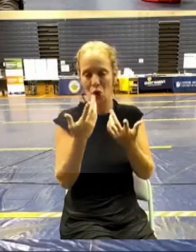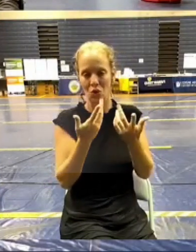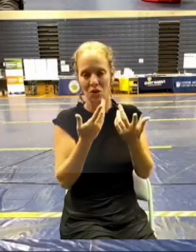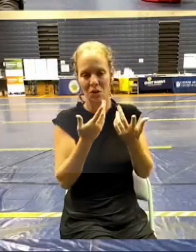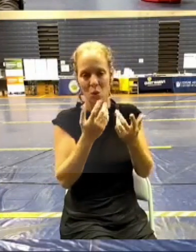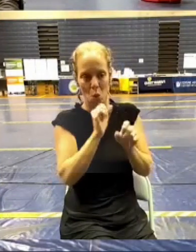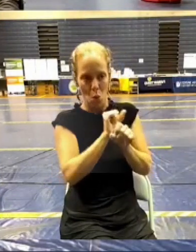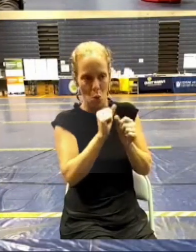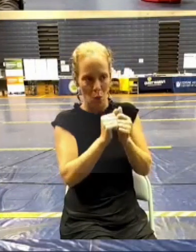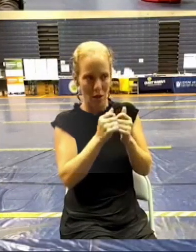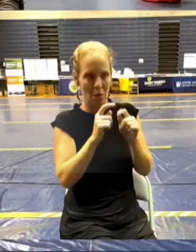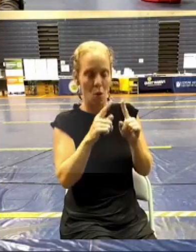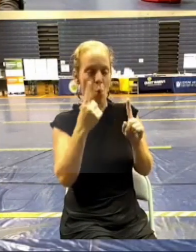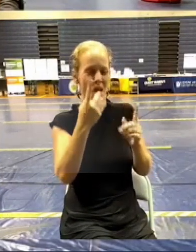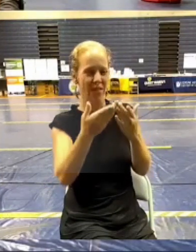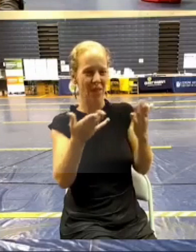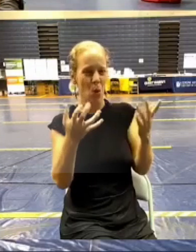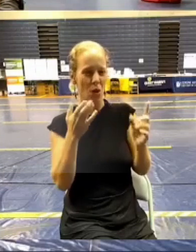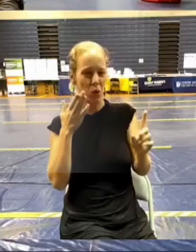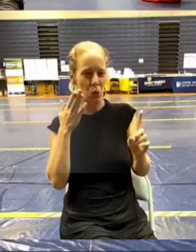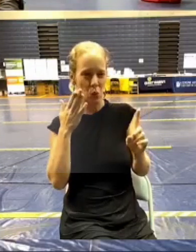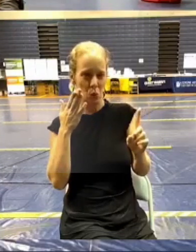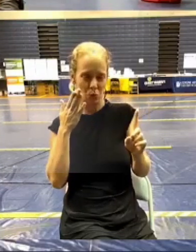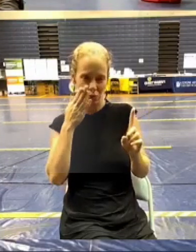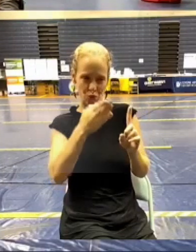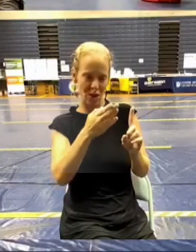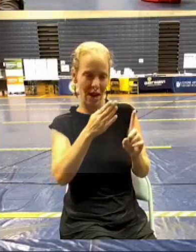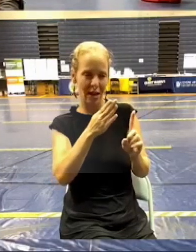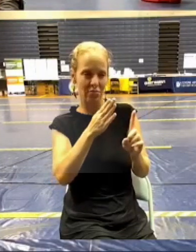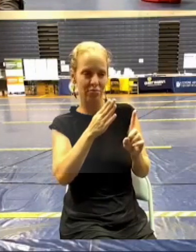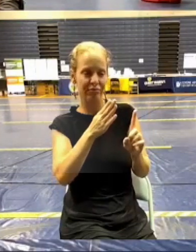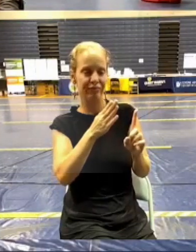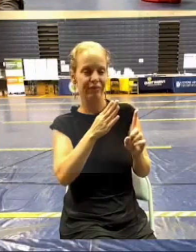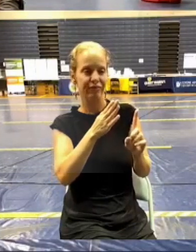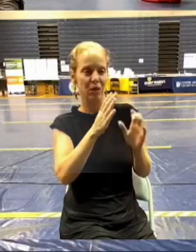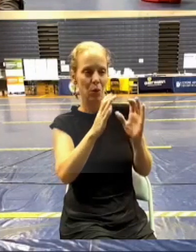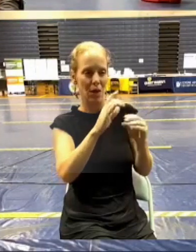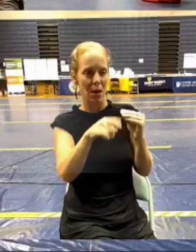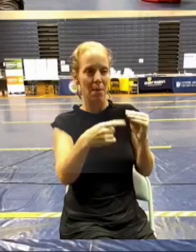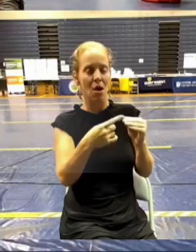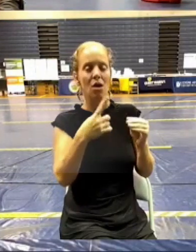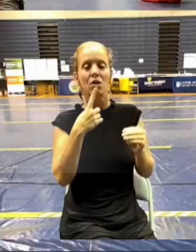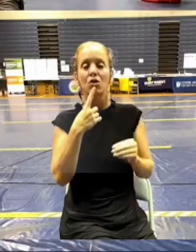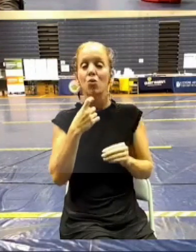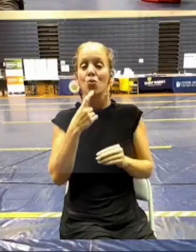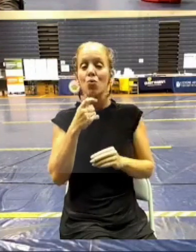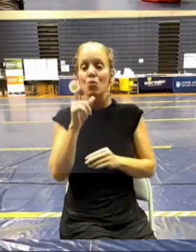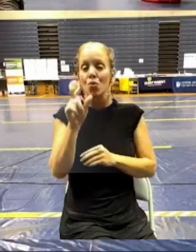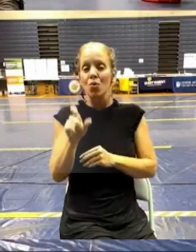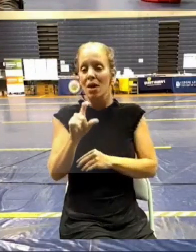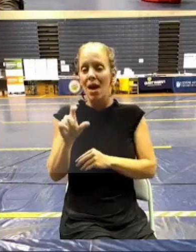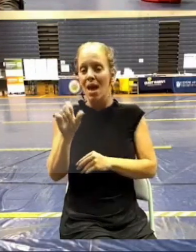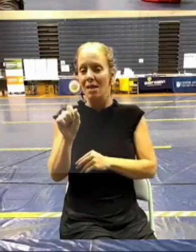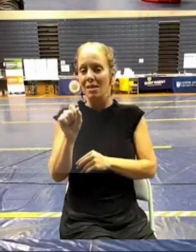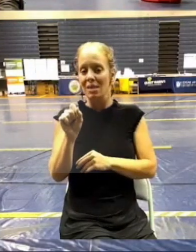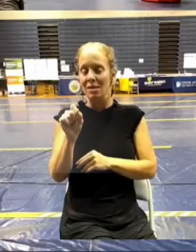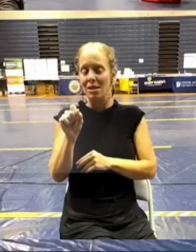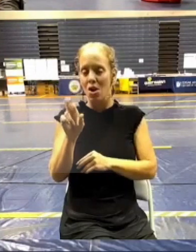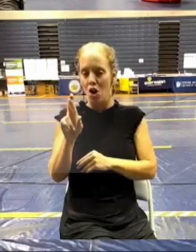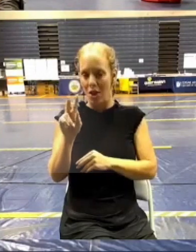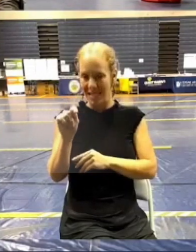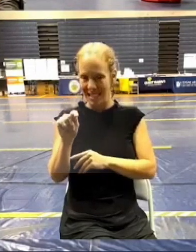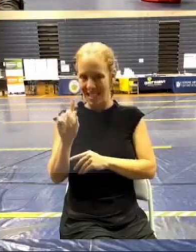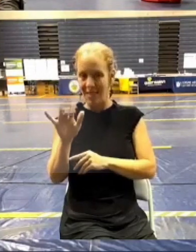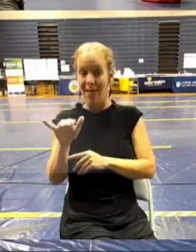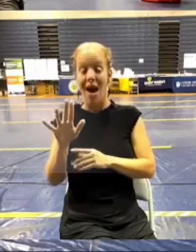things like this. One thing I do want to speak to that's really important, the check-ins with the Red Cross SRT, those